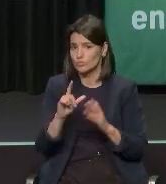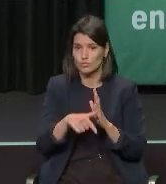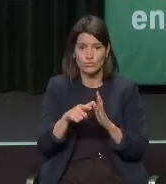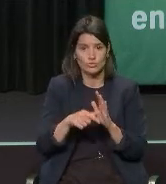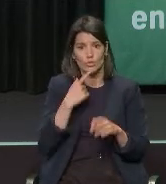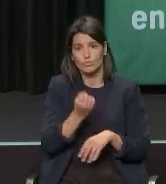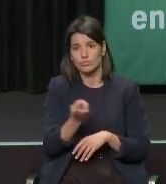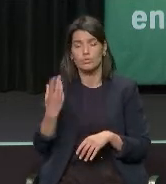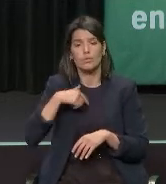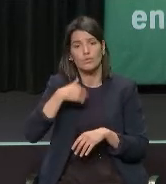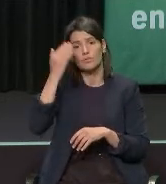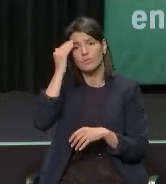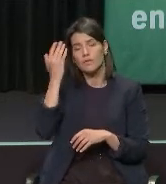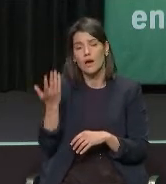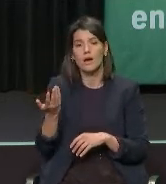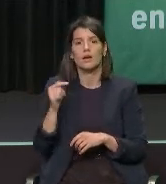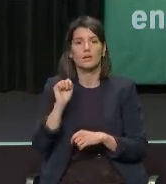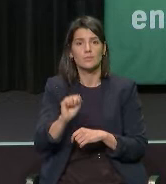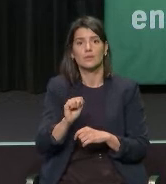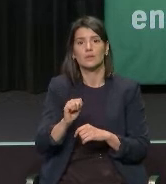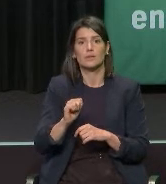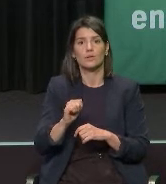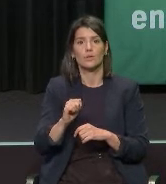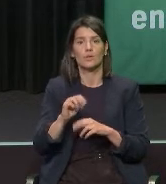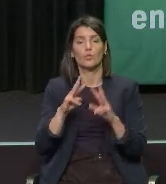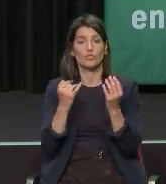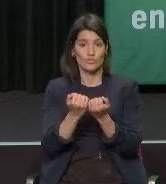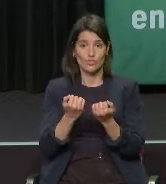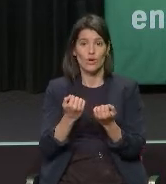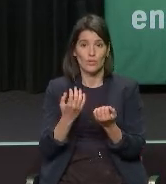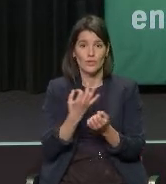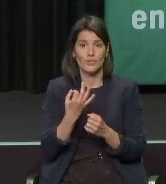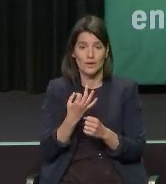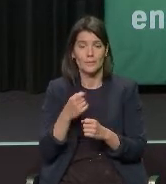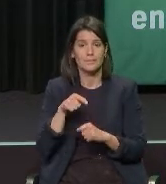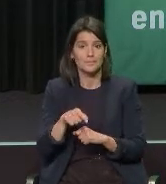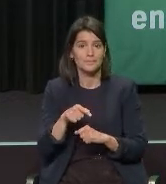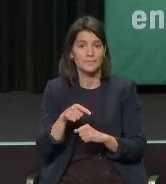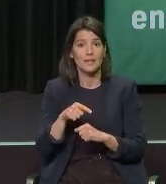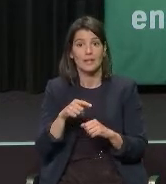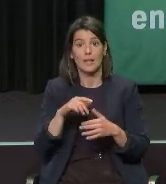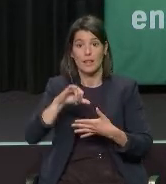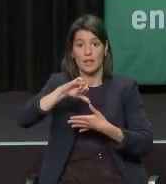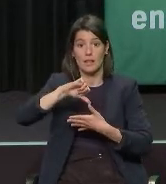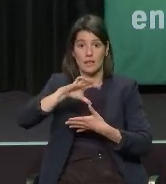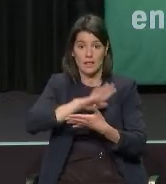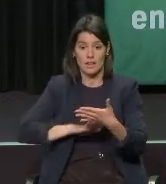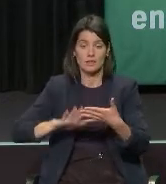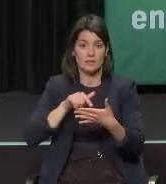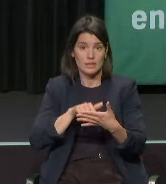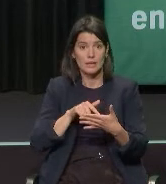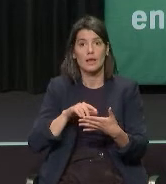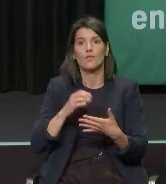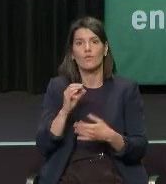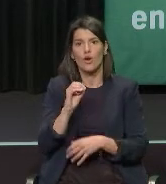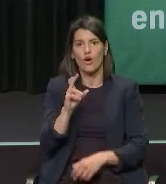have resumed the in-person workshops. So that we had a workshop with the Latin America and the Caribbean countries in